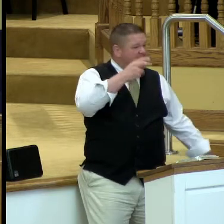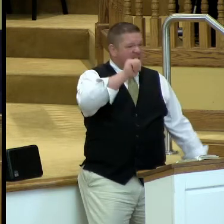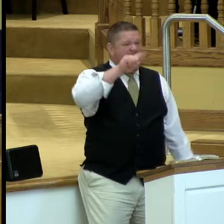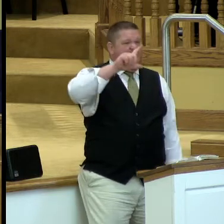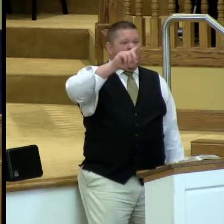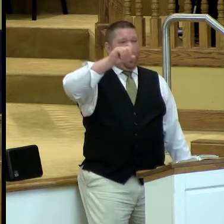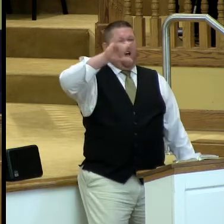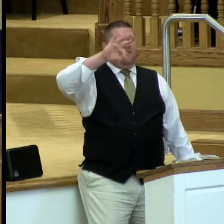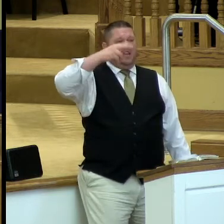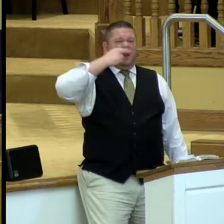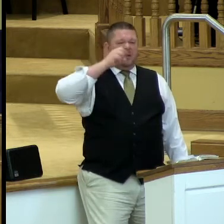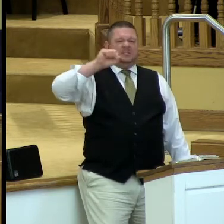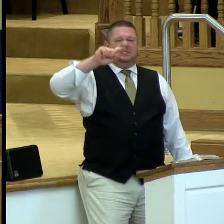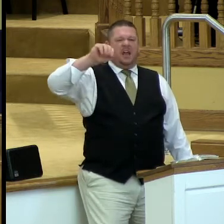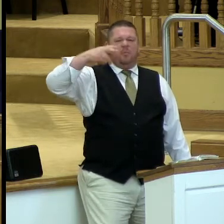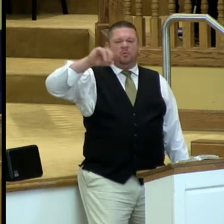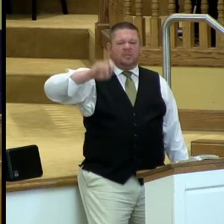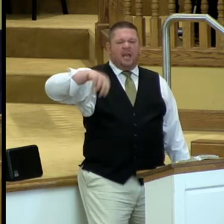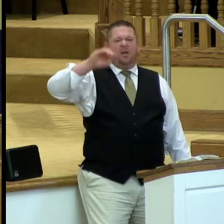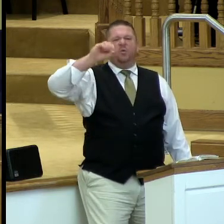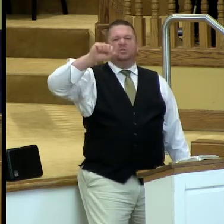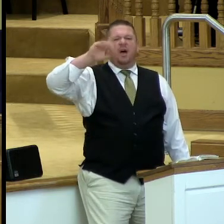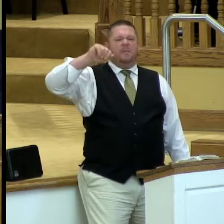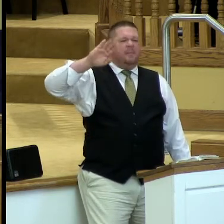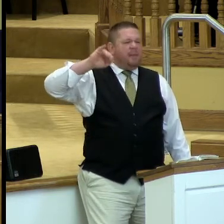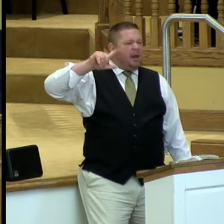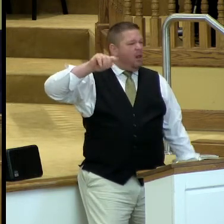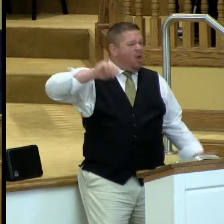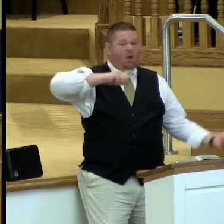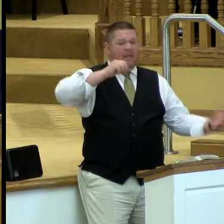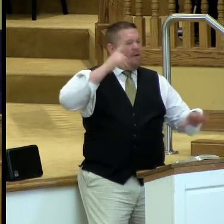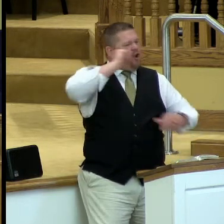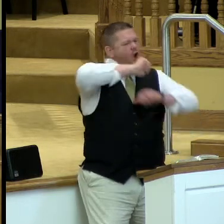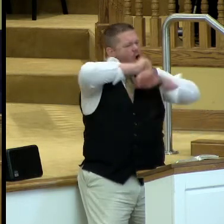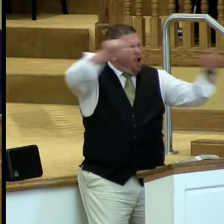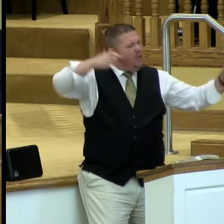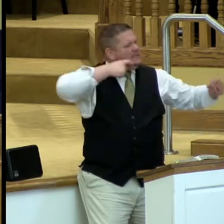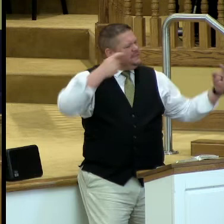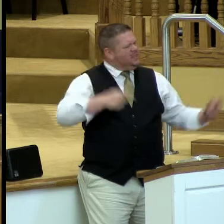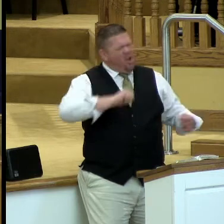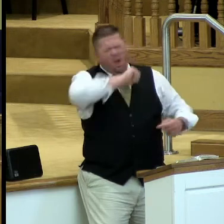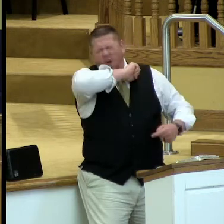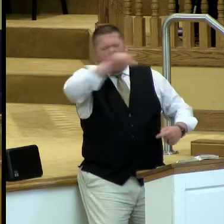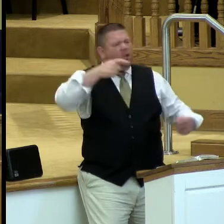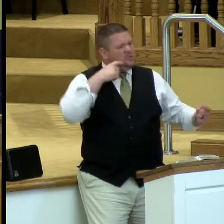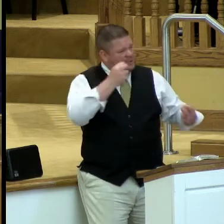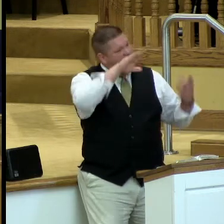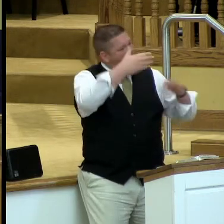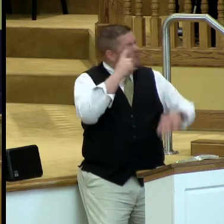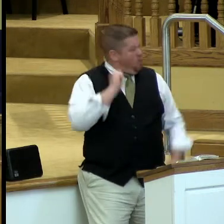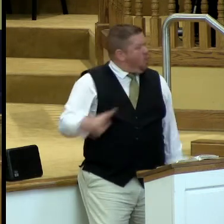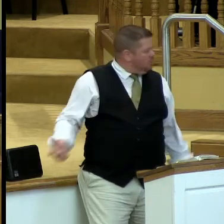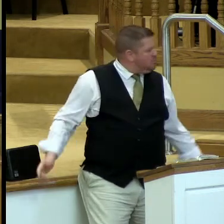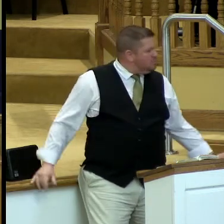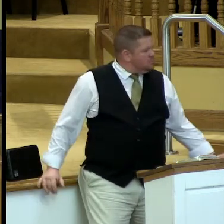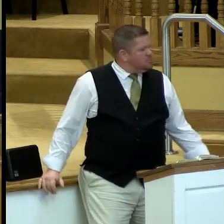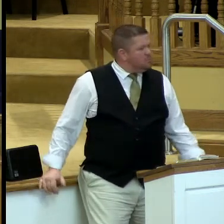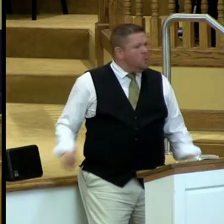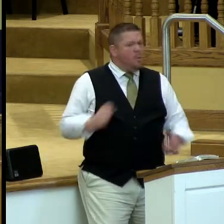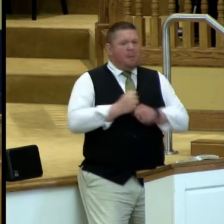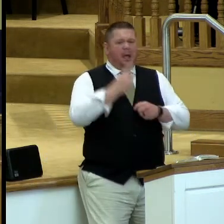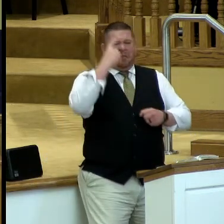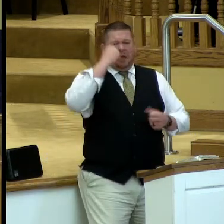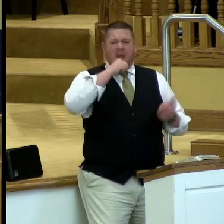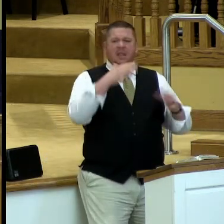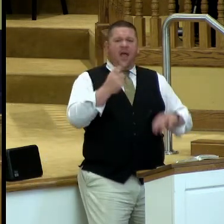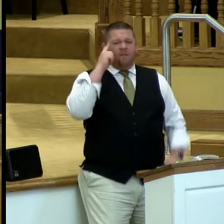for Adolf Hitler's sins, Saddam Hussein, Osama bin Laden. He died for each one of their sins. What